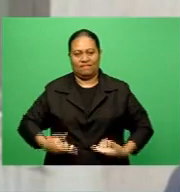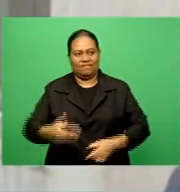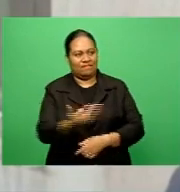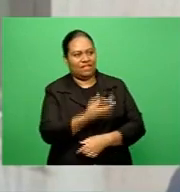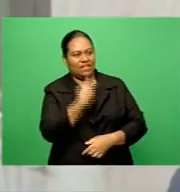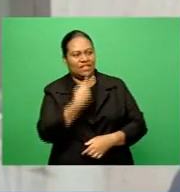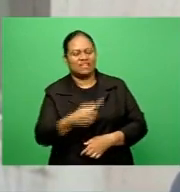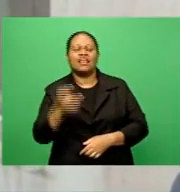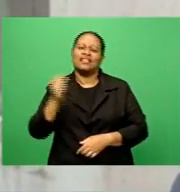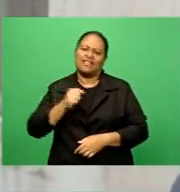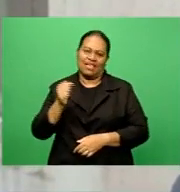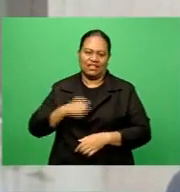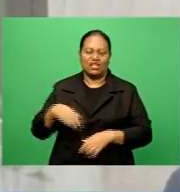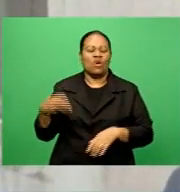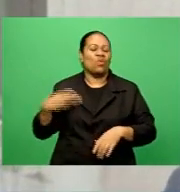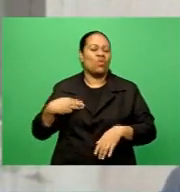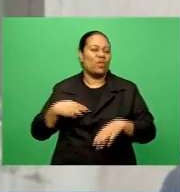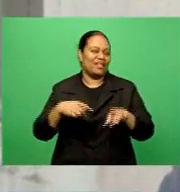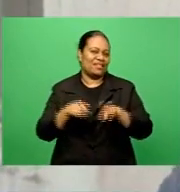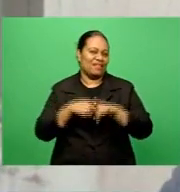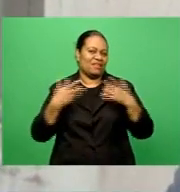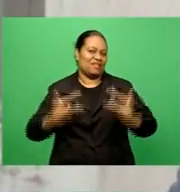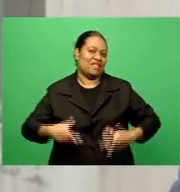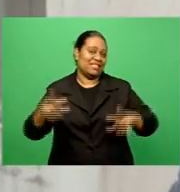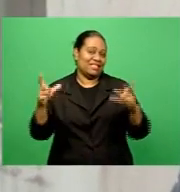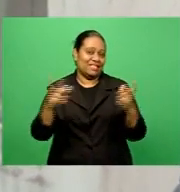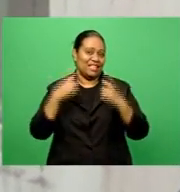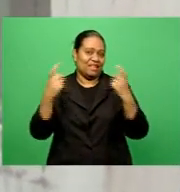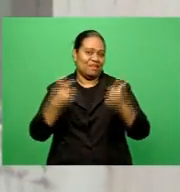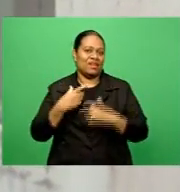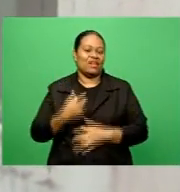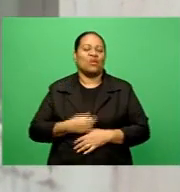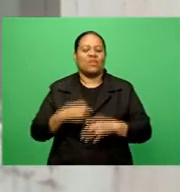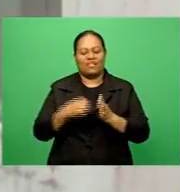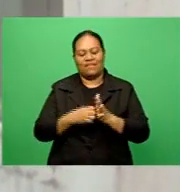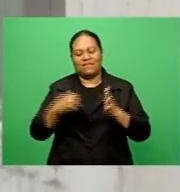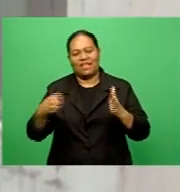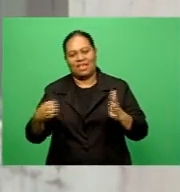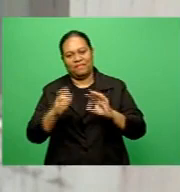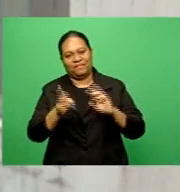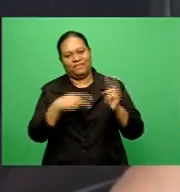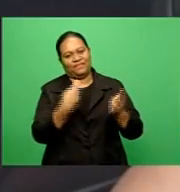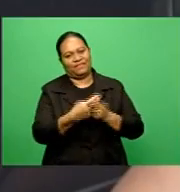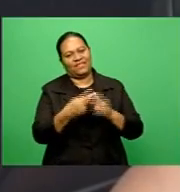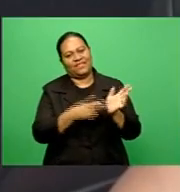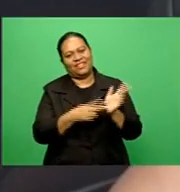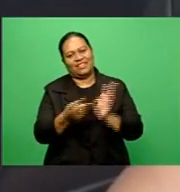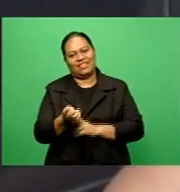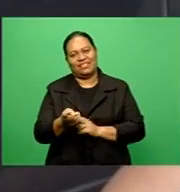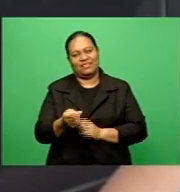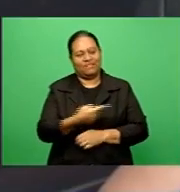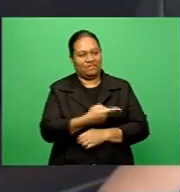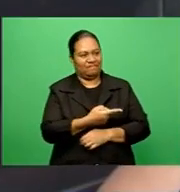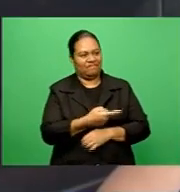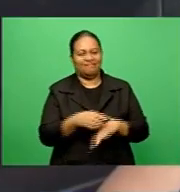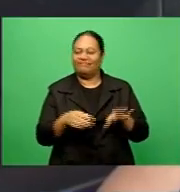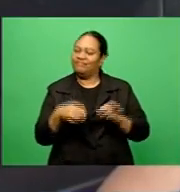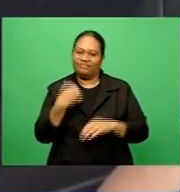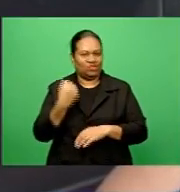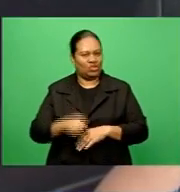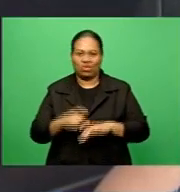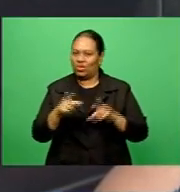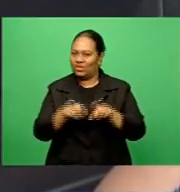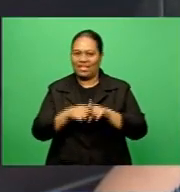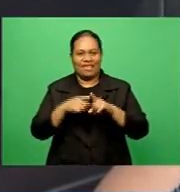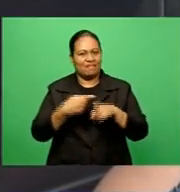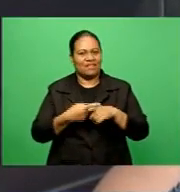Kalavata this Christmas season because I will be celebrating it with my extended family in the village. I won't be wearing Kalavata